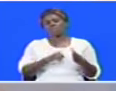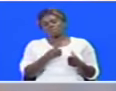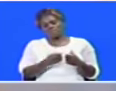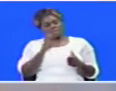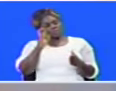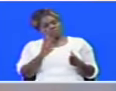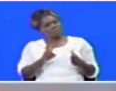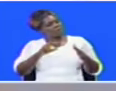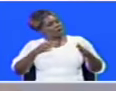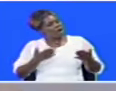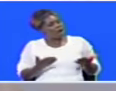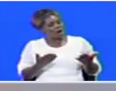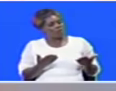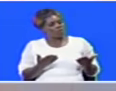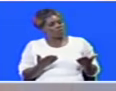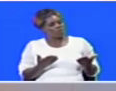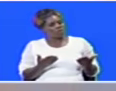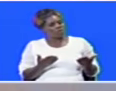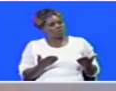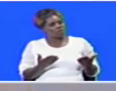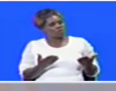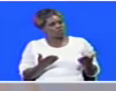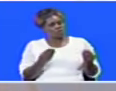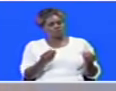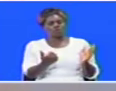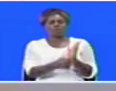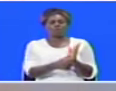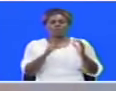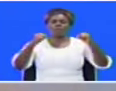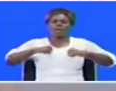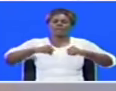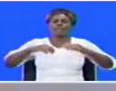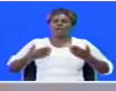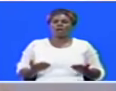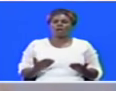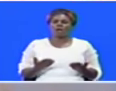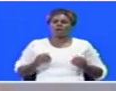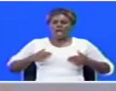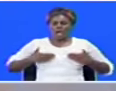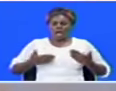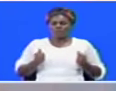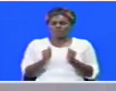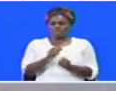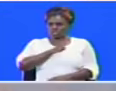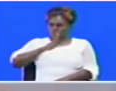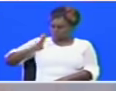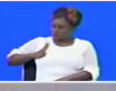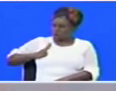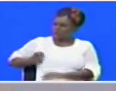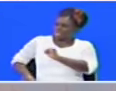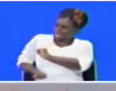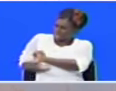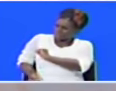see, what is going to be the agreement. You know, at least we are happy with our board. They have called us so that we